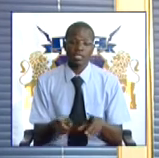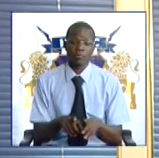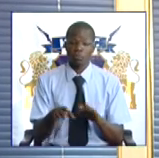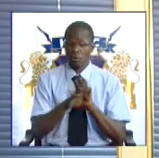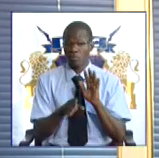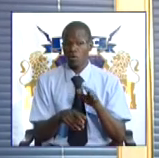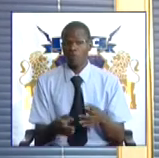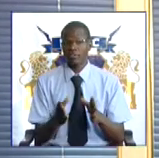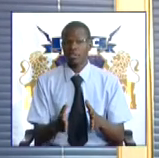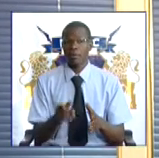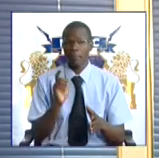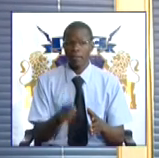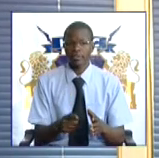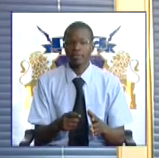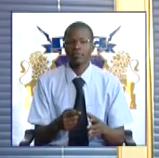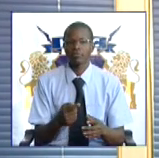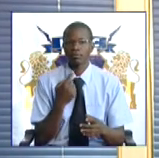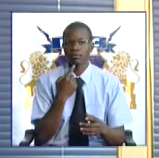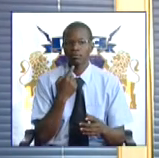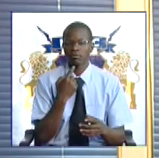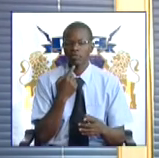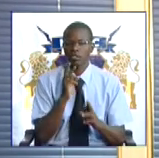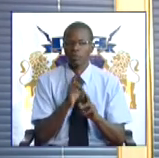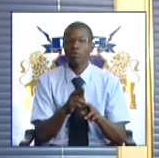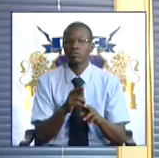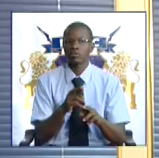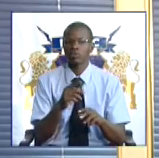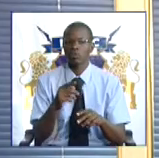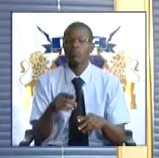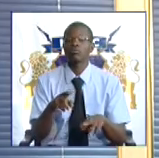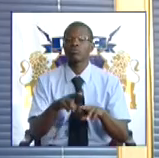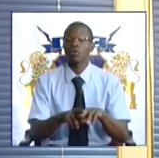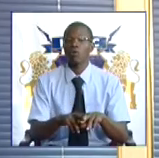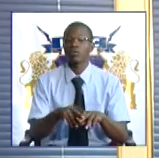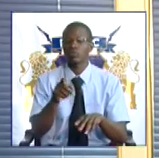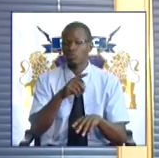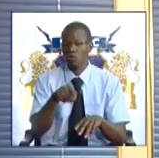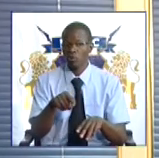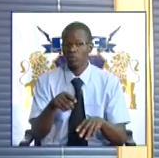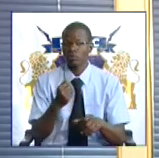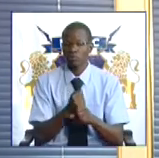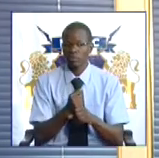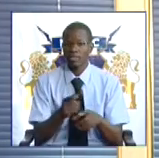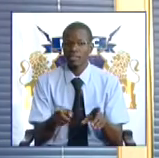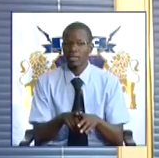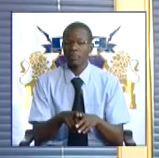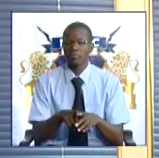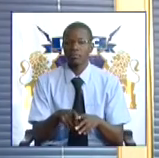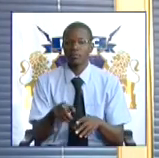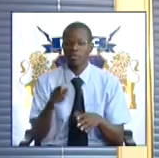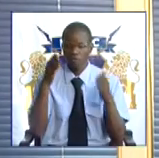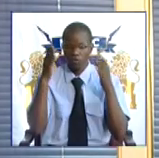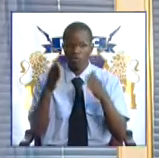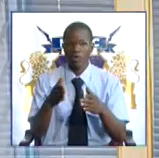important to remember that he or she is dealing with potential wrongdoings and other misconduct largely